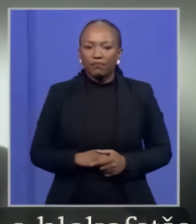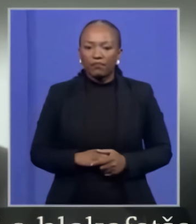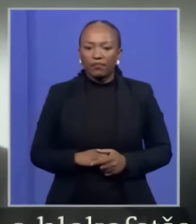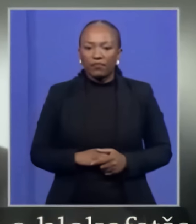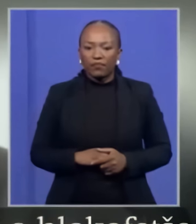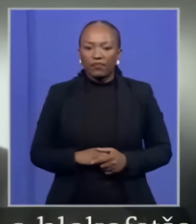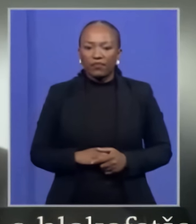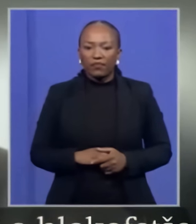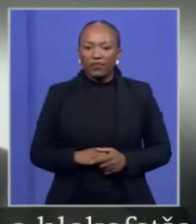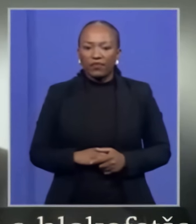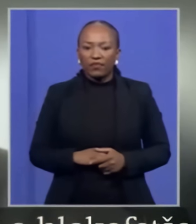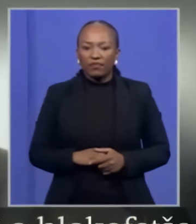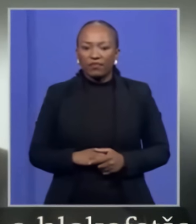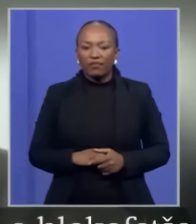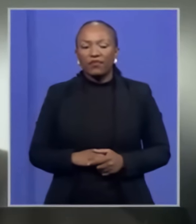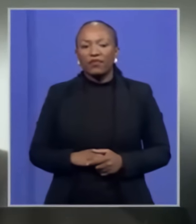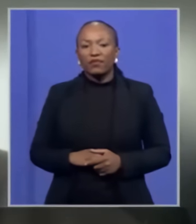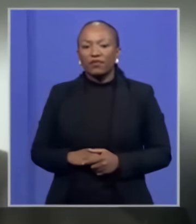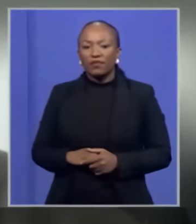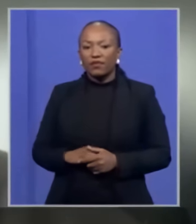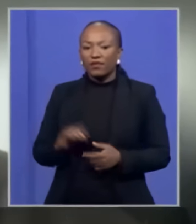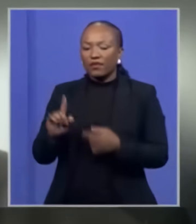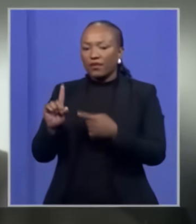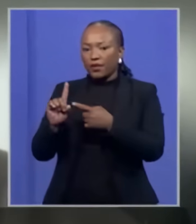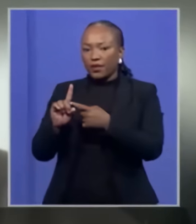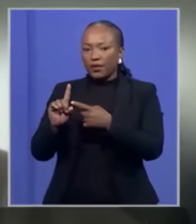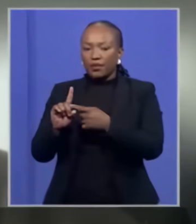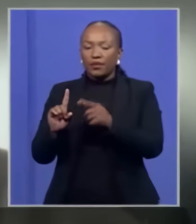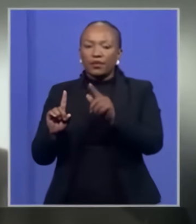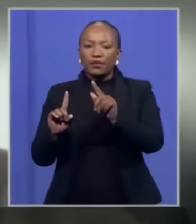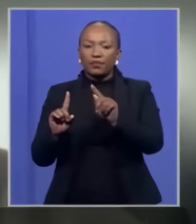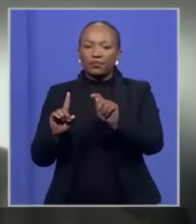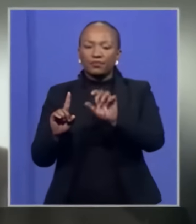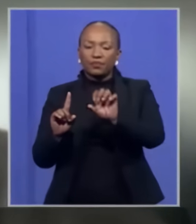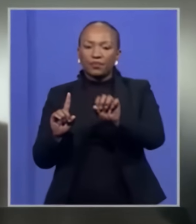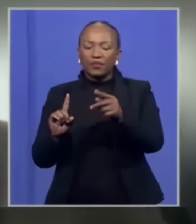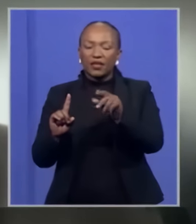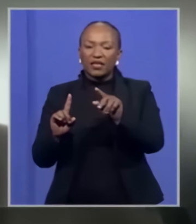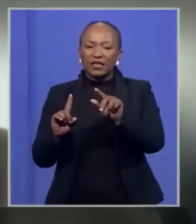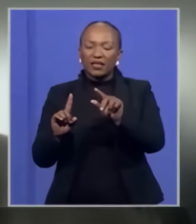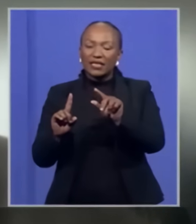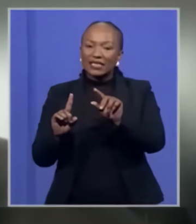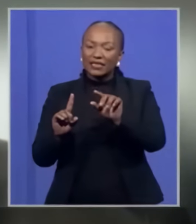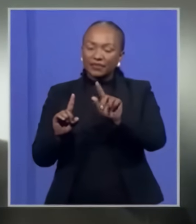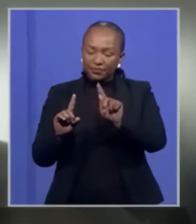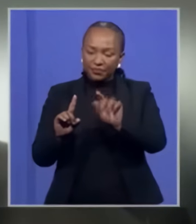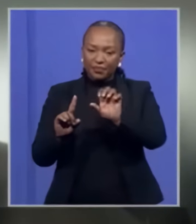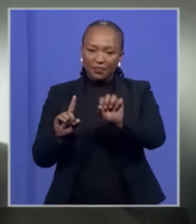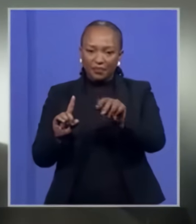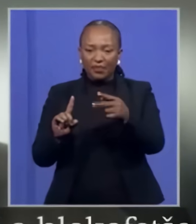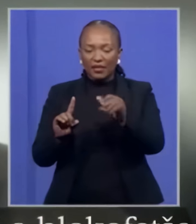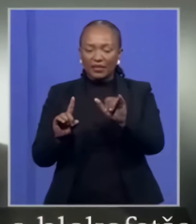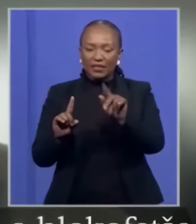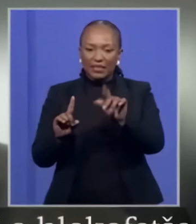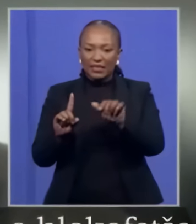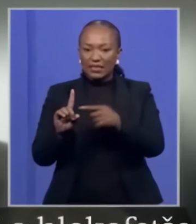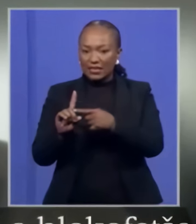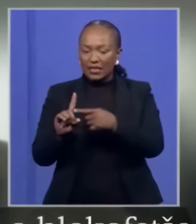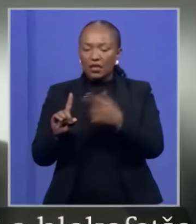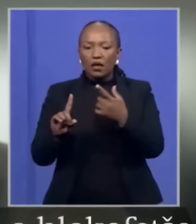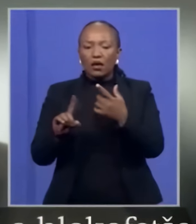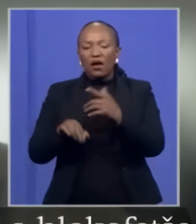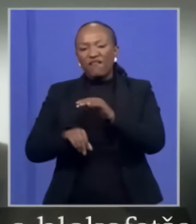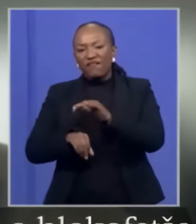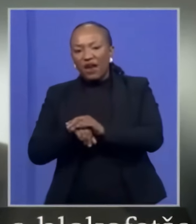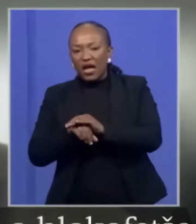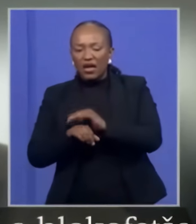Tsidi was also a dear friend and a sister. I had met Tsidi in the streets of journalism.